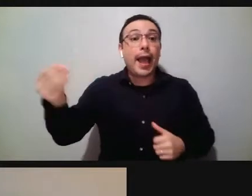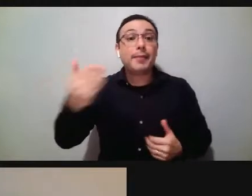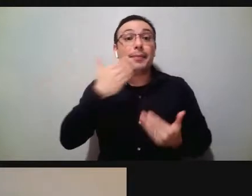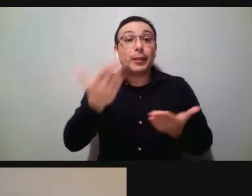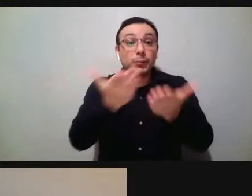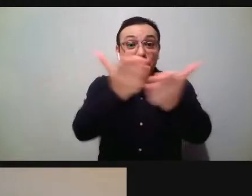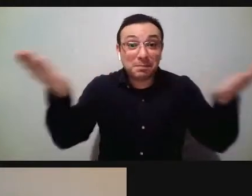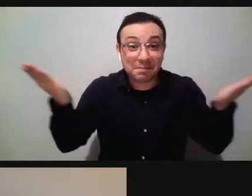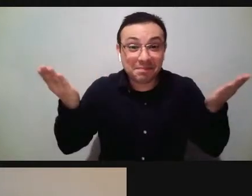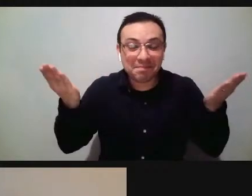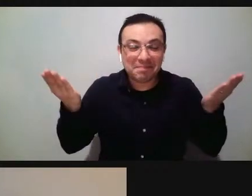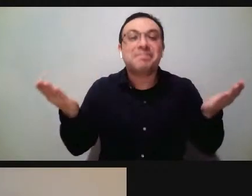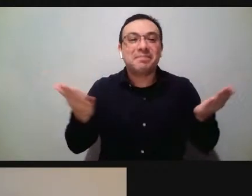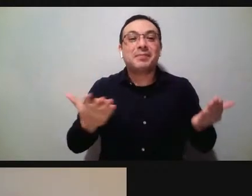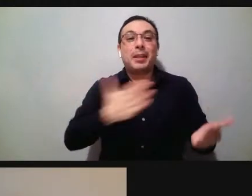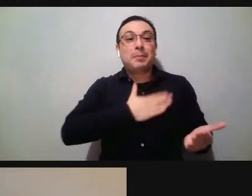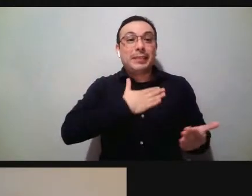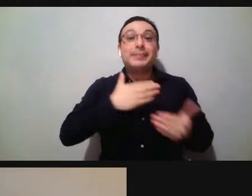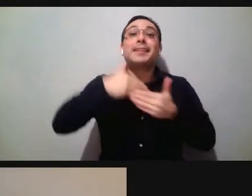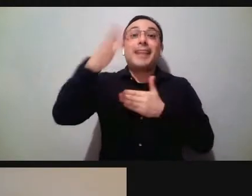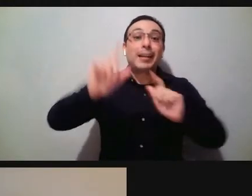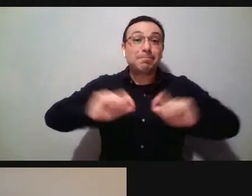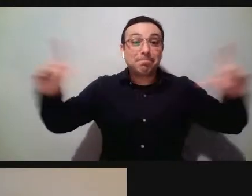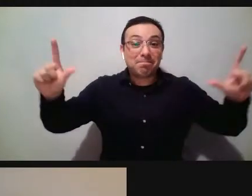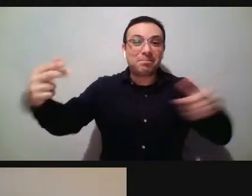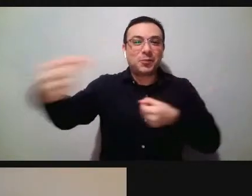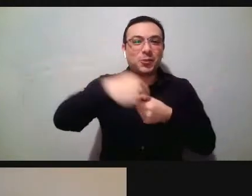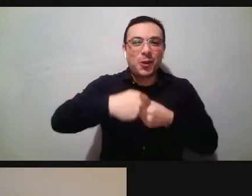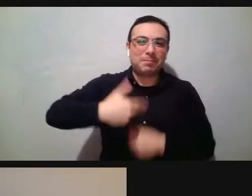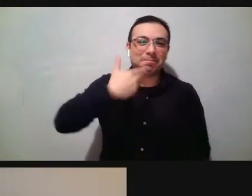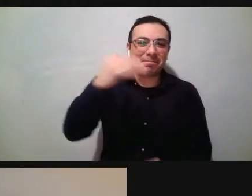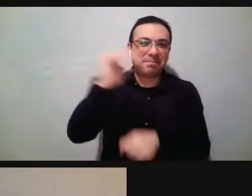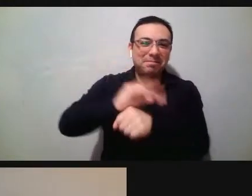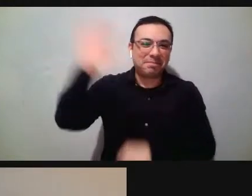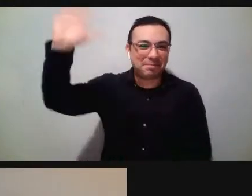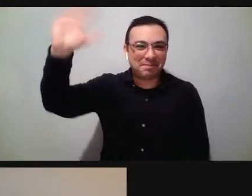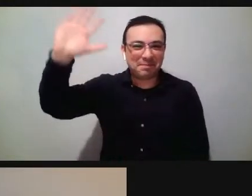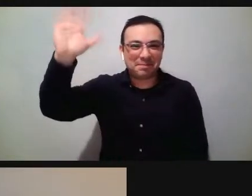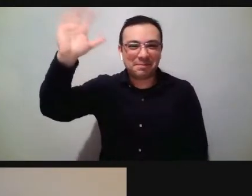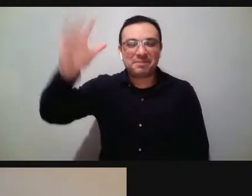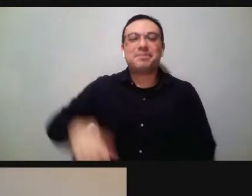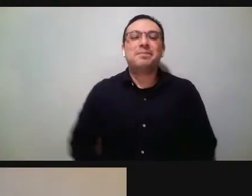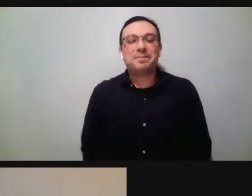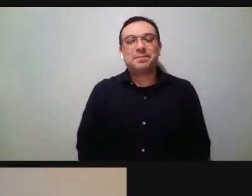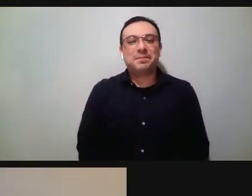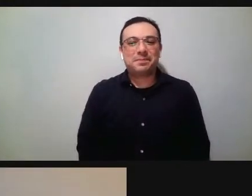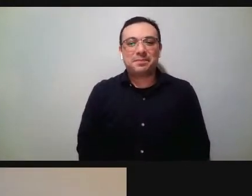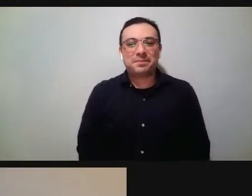Please join us for our future programming, and thank you for joining us tonight. Thank you.